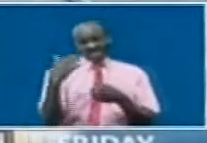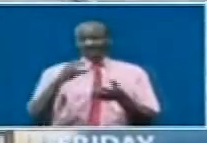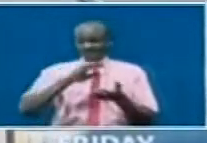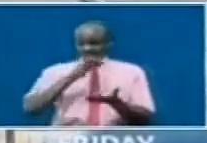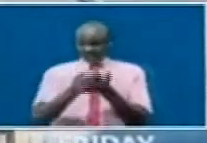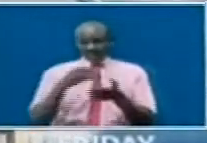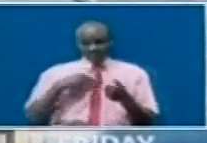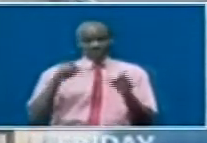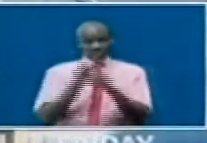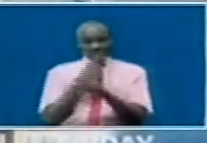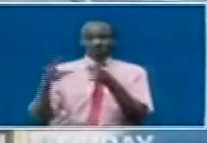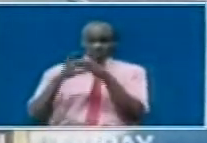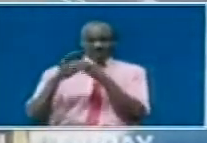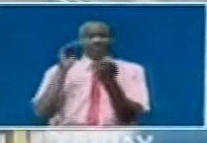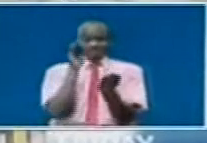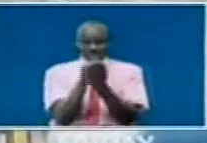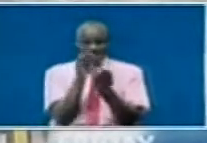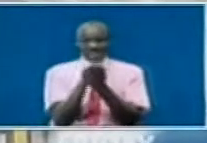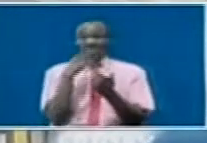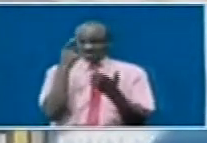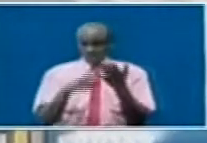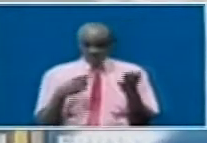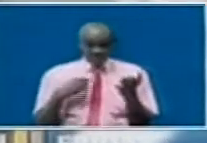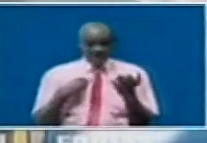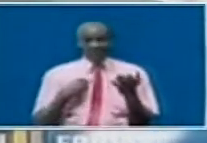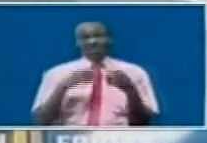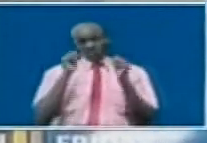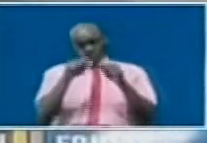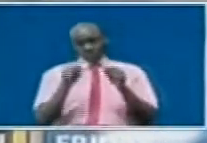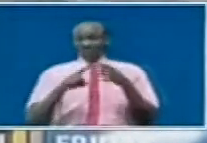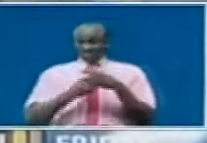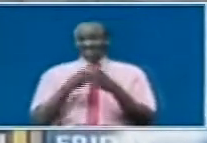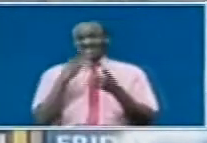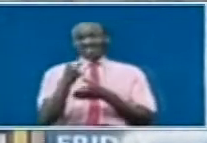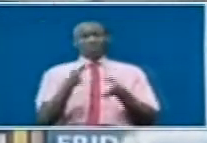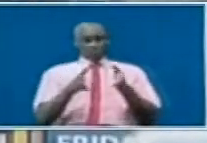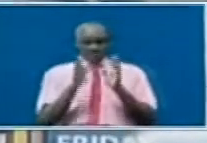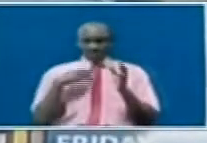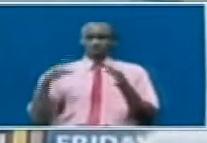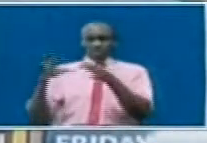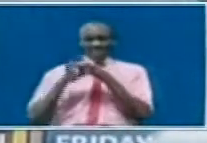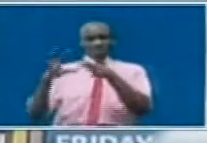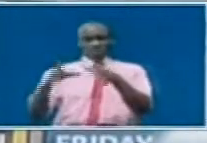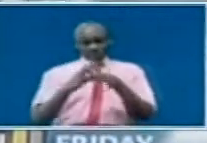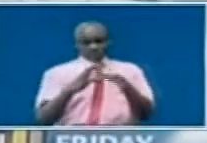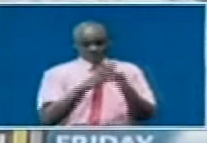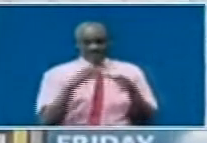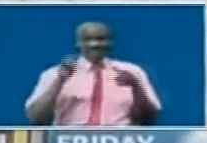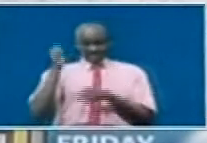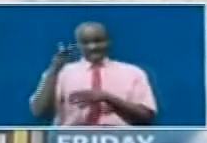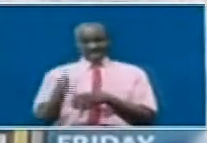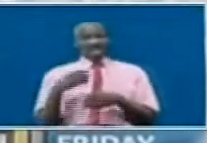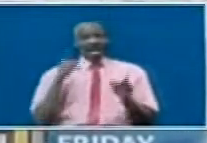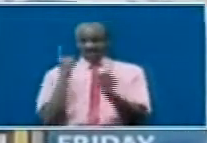concessionary rates from the cooperative bank, with the proposed system becoming the first commercially viable grid-connected system in Kenya and